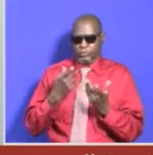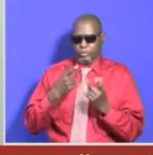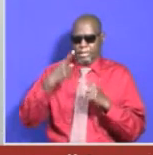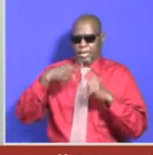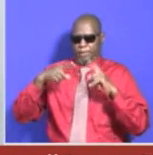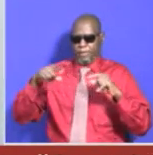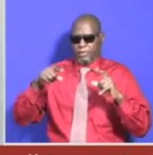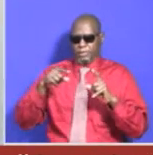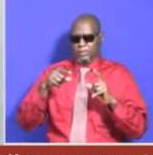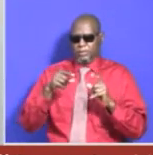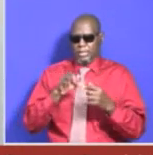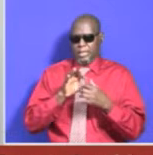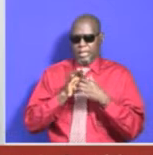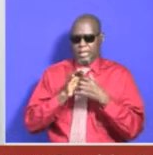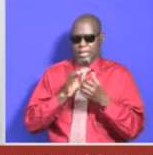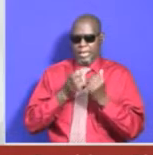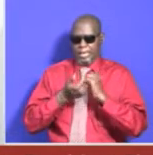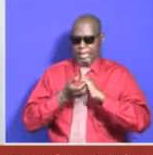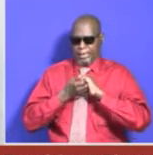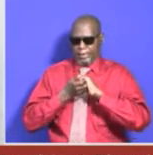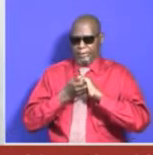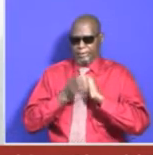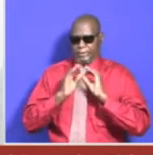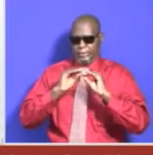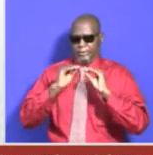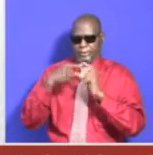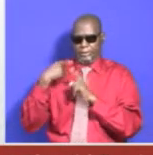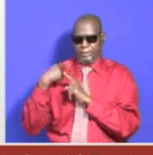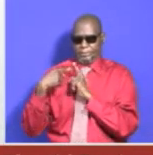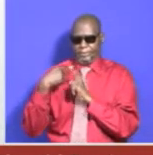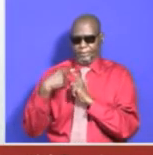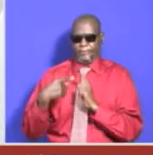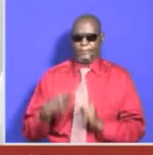engaging teaching experiences.